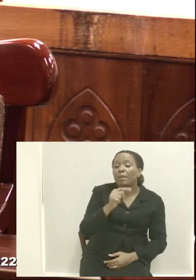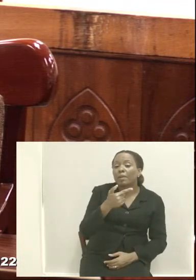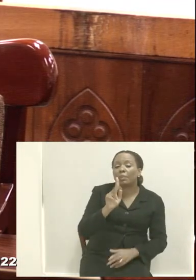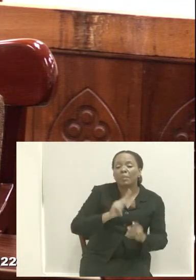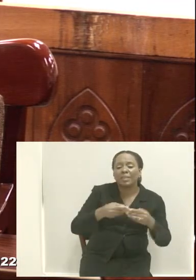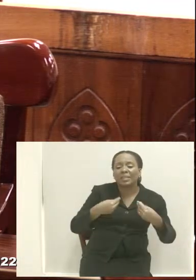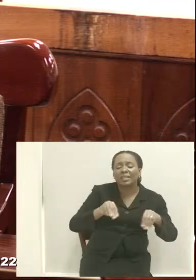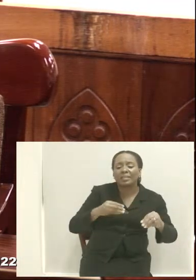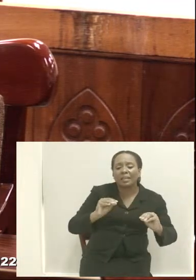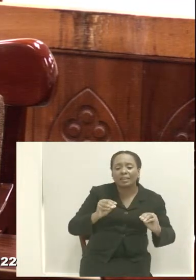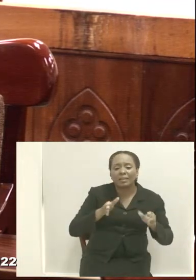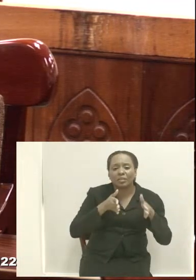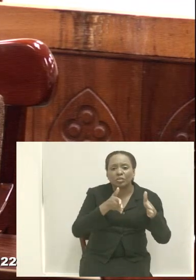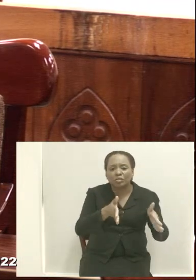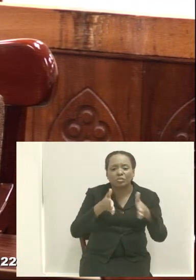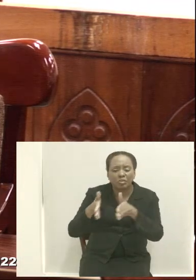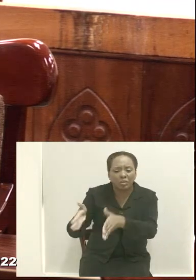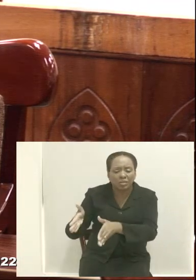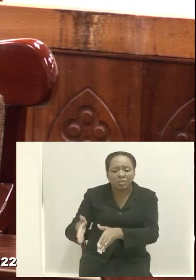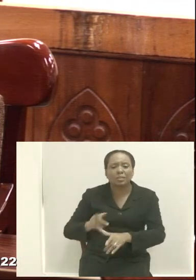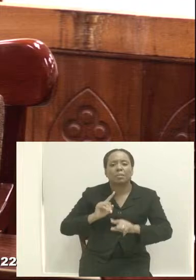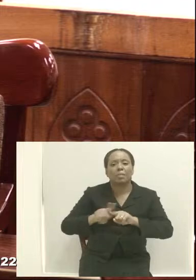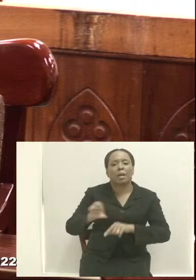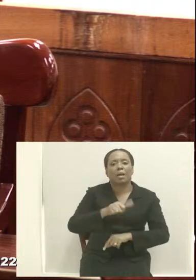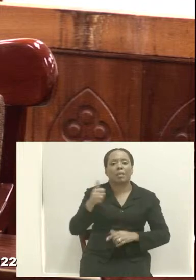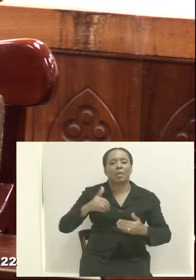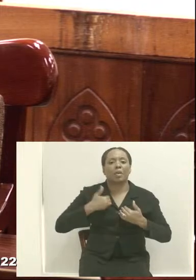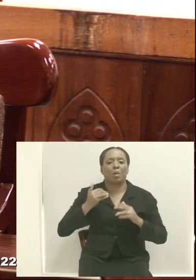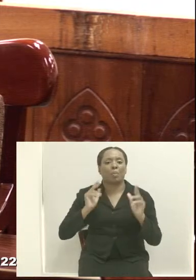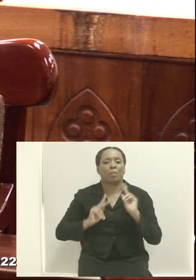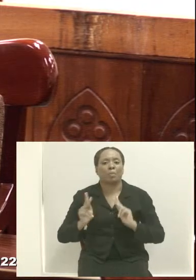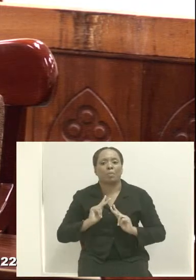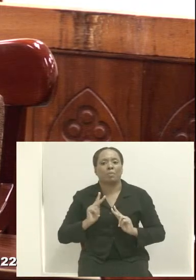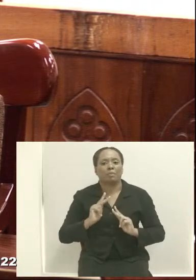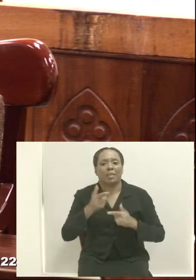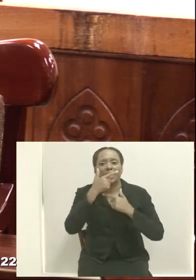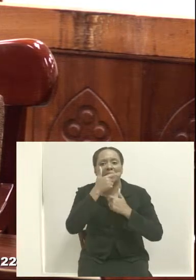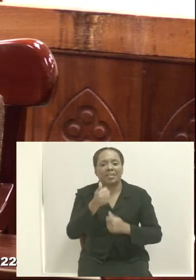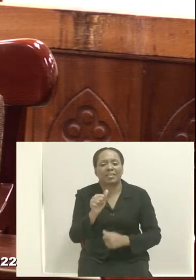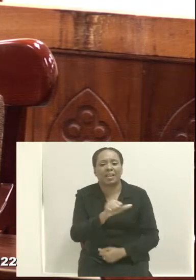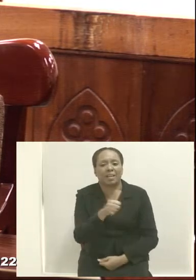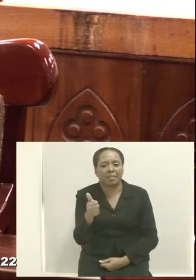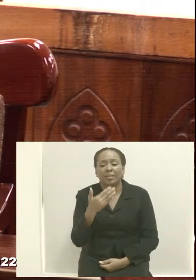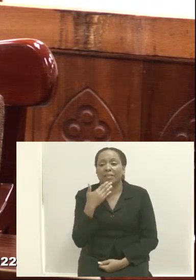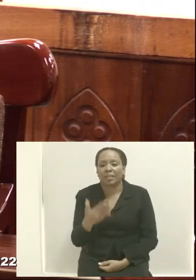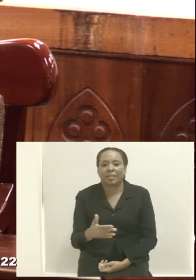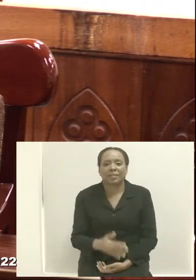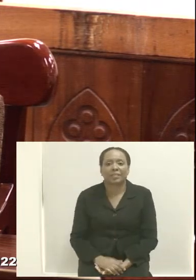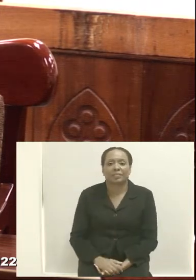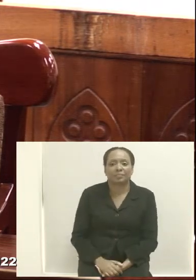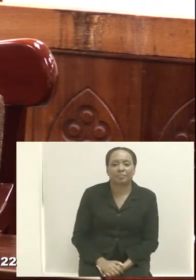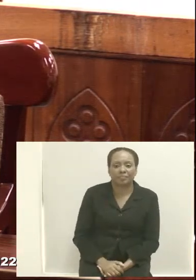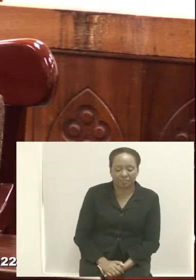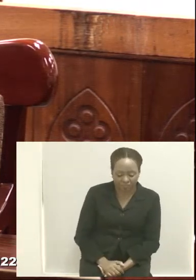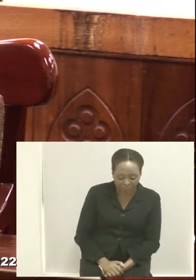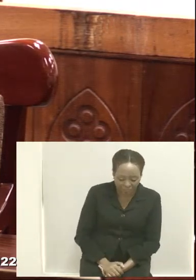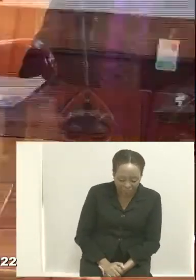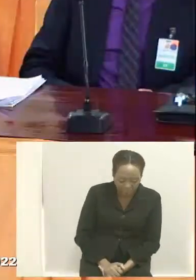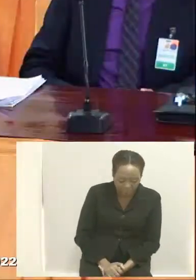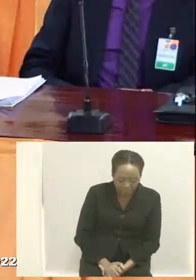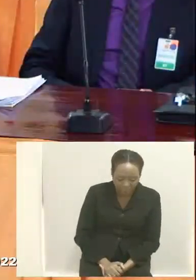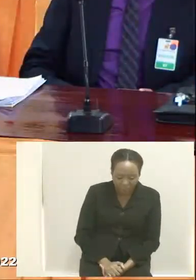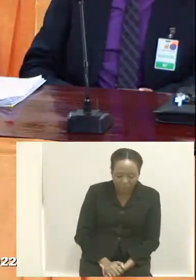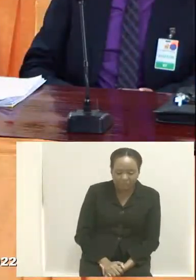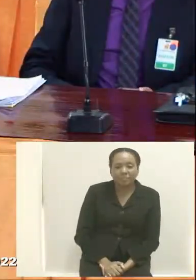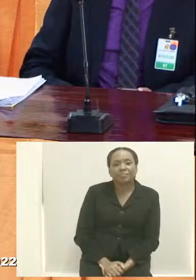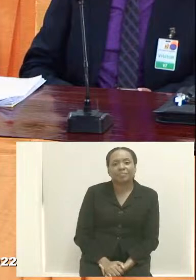interested in entrepreneurship. Thank you very much, Minister. I must thank you, Honourable Member, because it was only when you